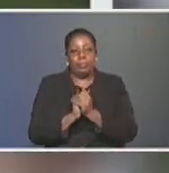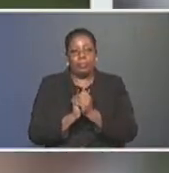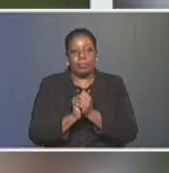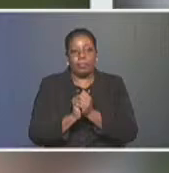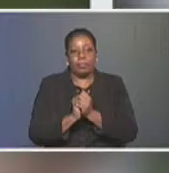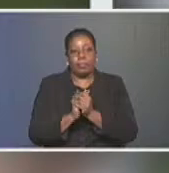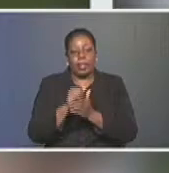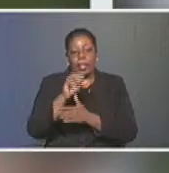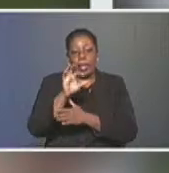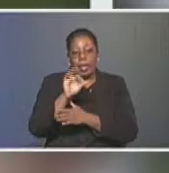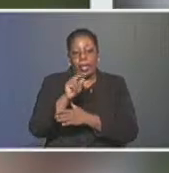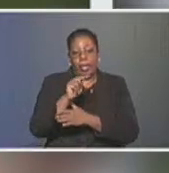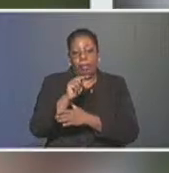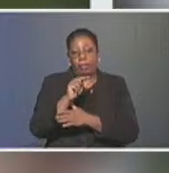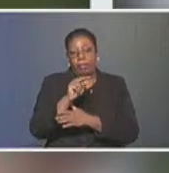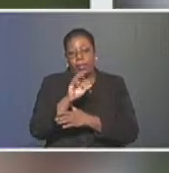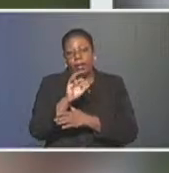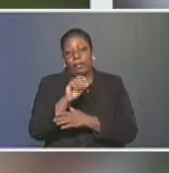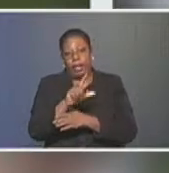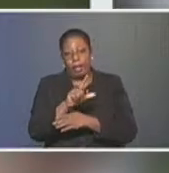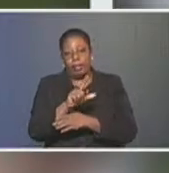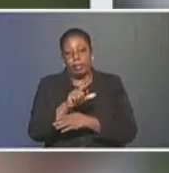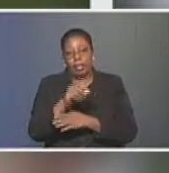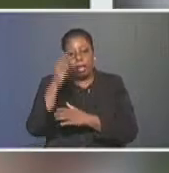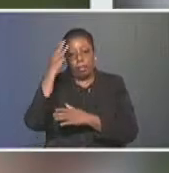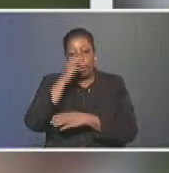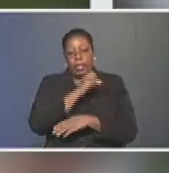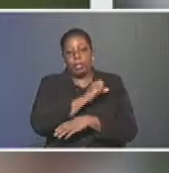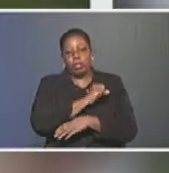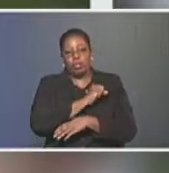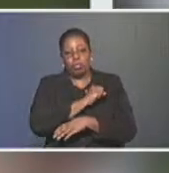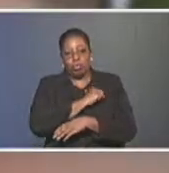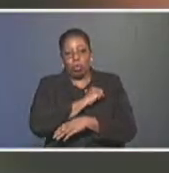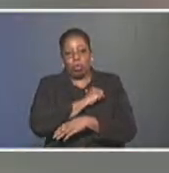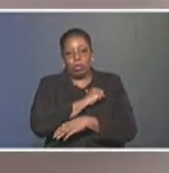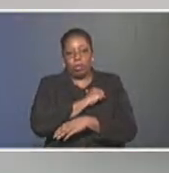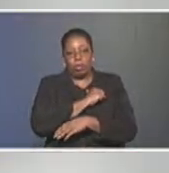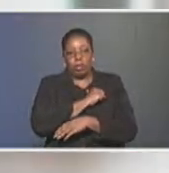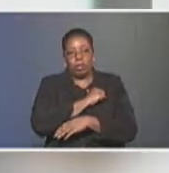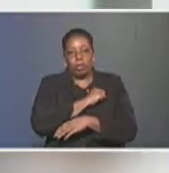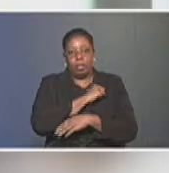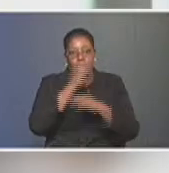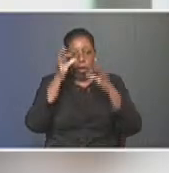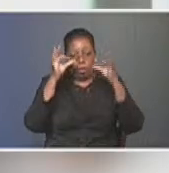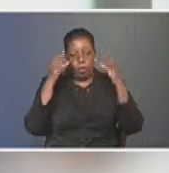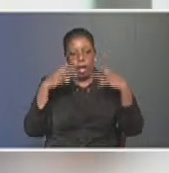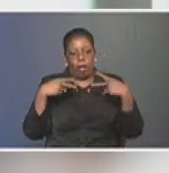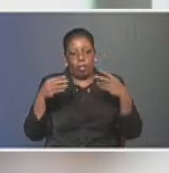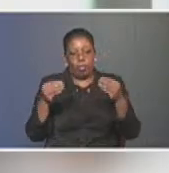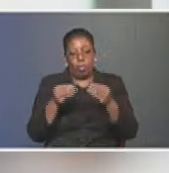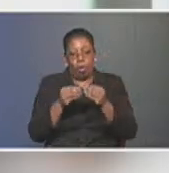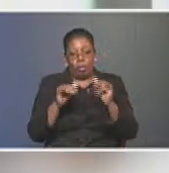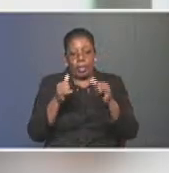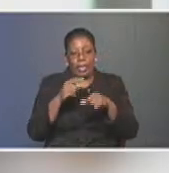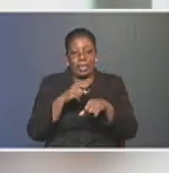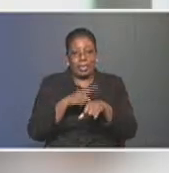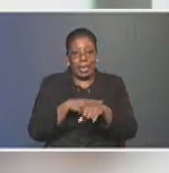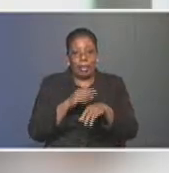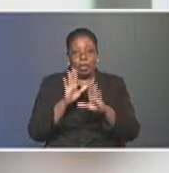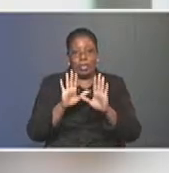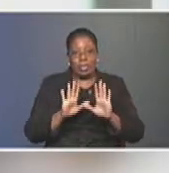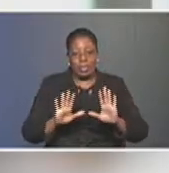And in NFL news, Bahamian Mike Strawn looking to overcome the omen of Halloween and secure more playing time on Sunday when